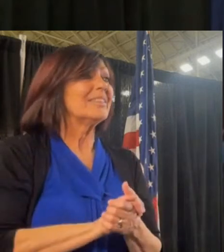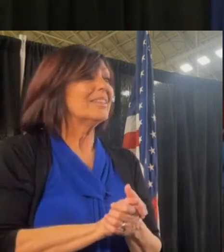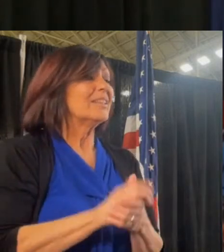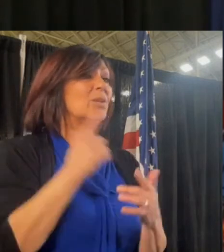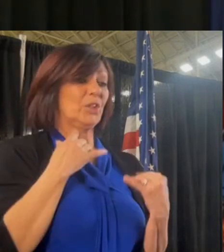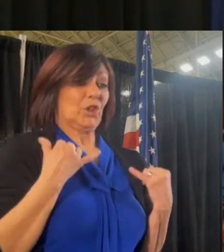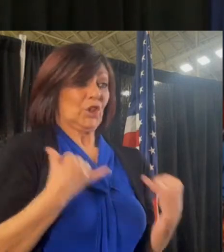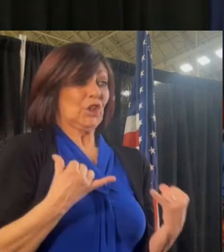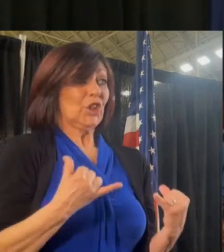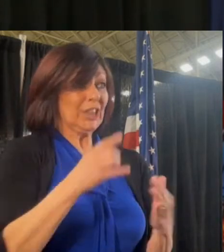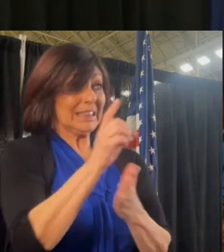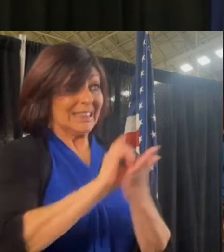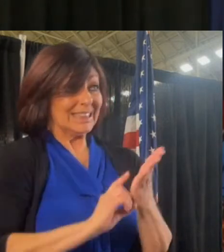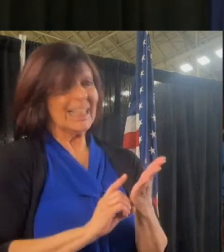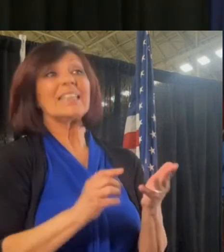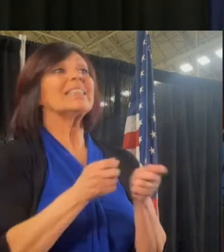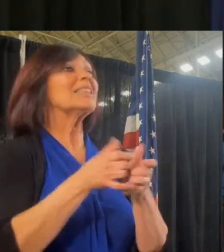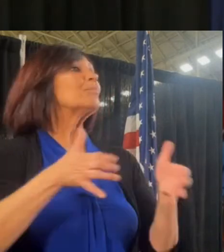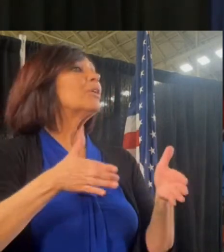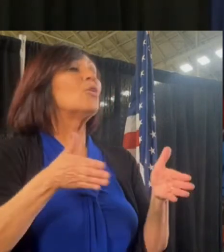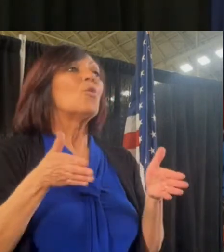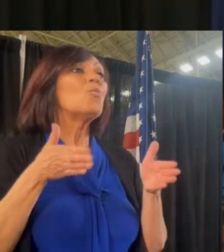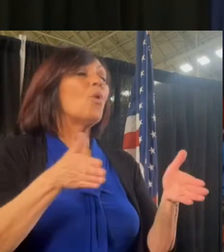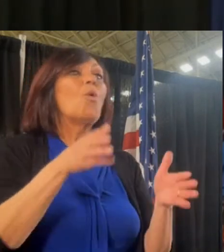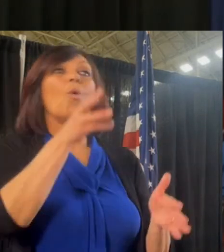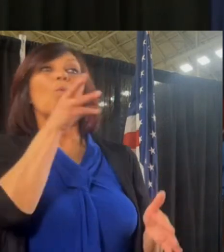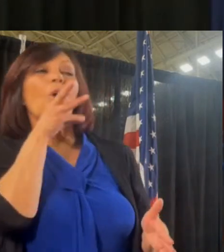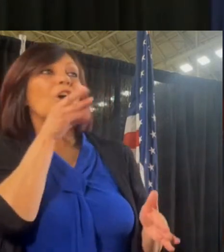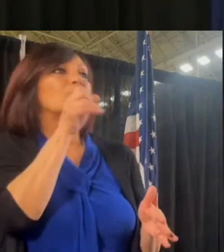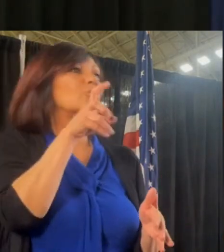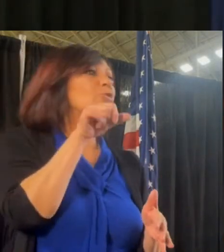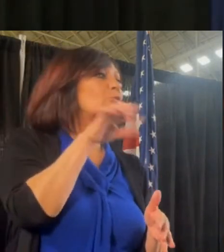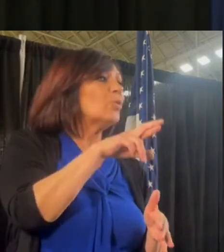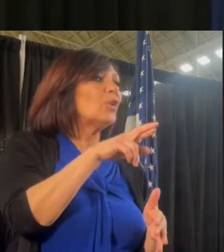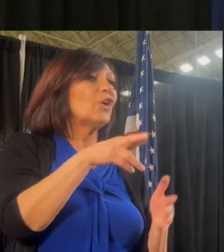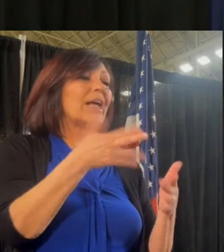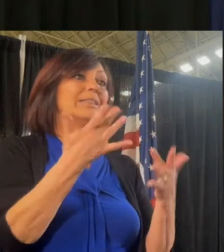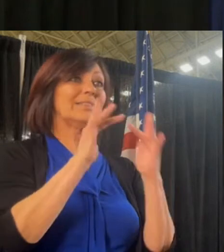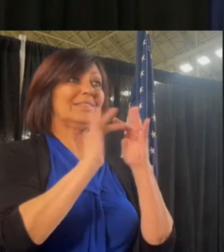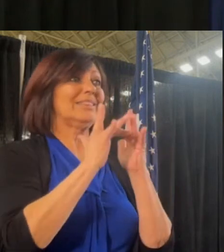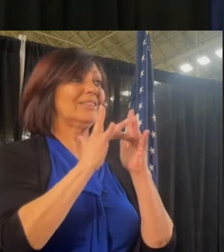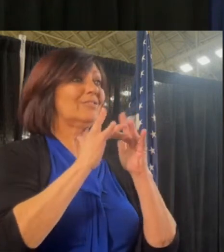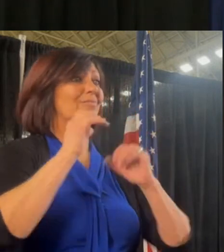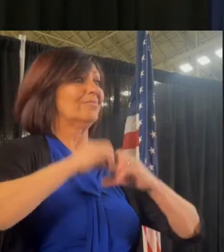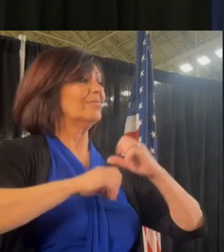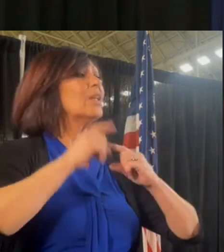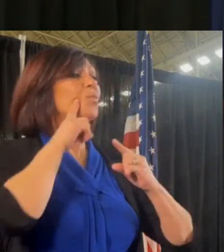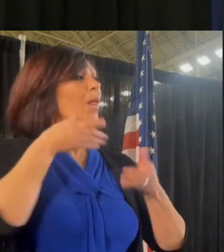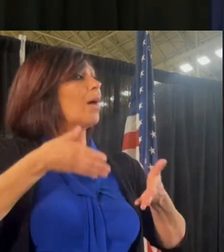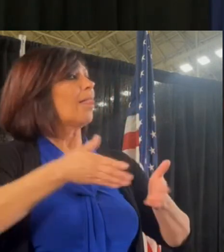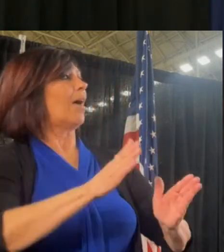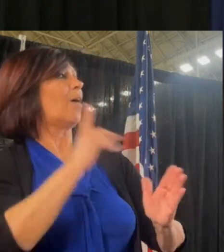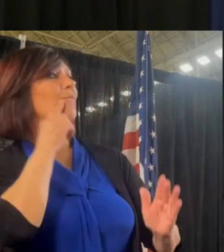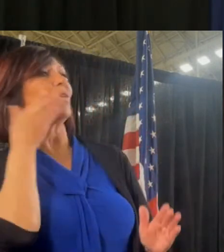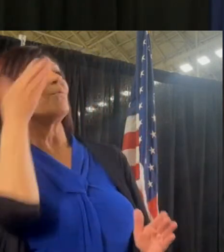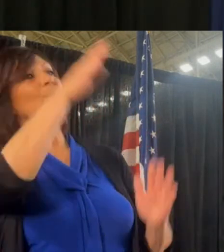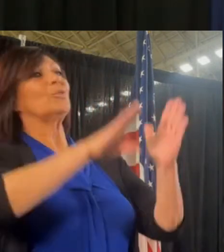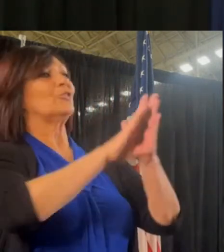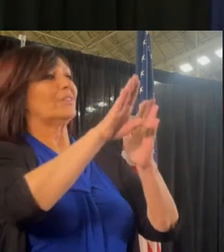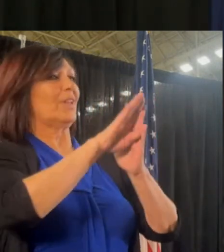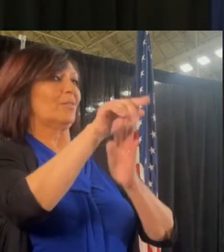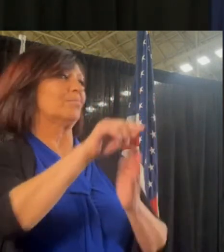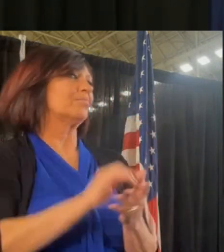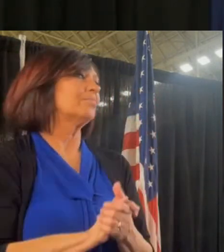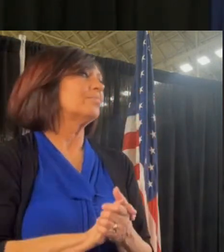we are currently designing expanded road, water, sewer, and broadband infrastructure that will allow for the future development of the